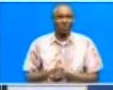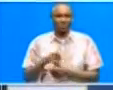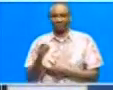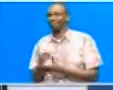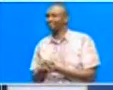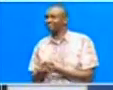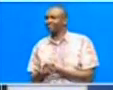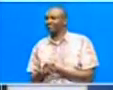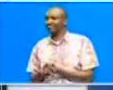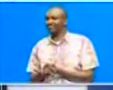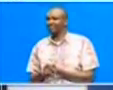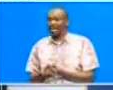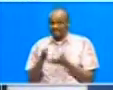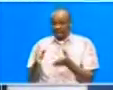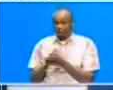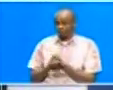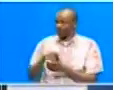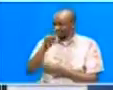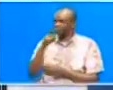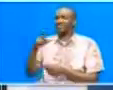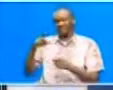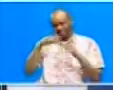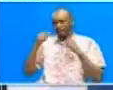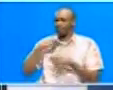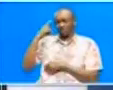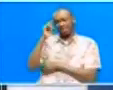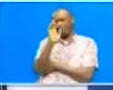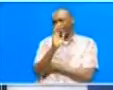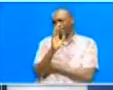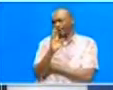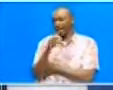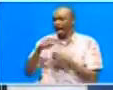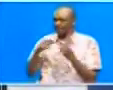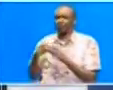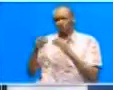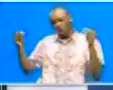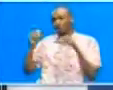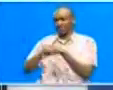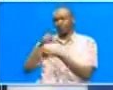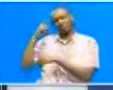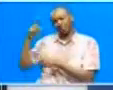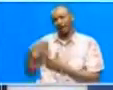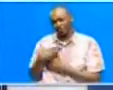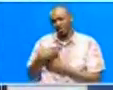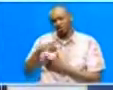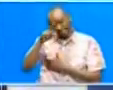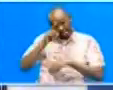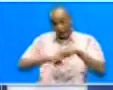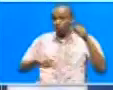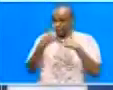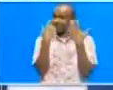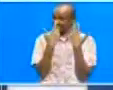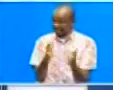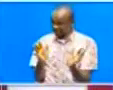Quite a natural when it comes to entertainment. Michelle, tell me about this dream that you've pursued for quite a while, and what this win now means for